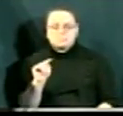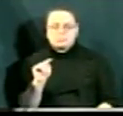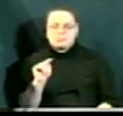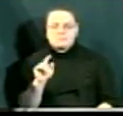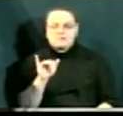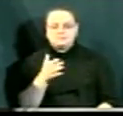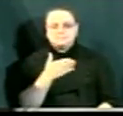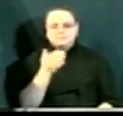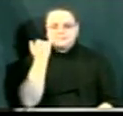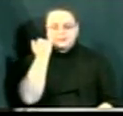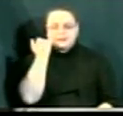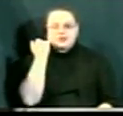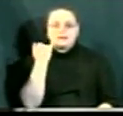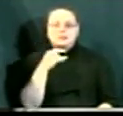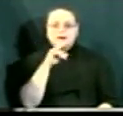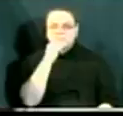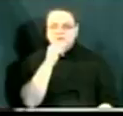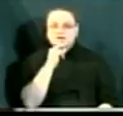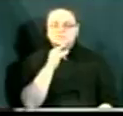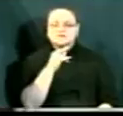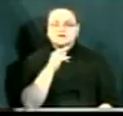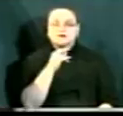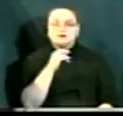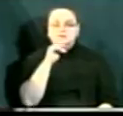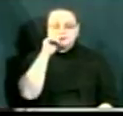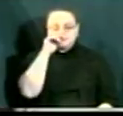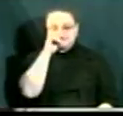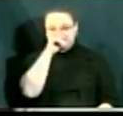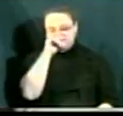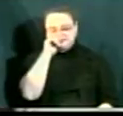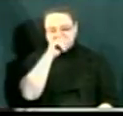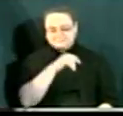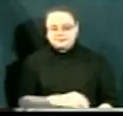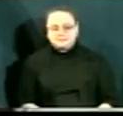the thing. If the kids are